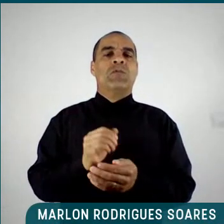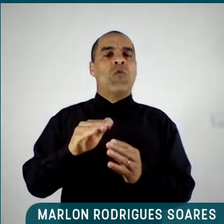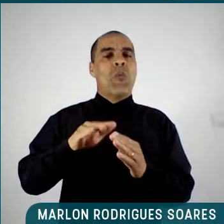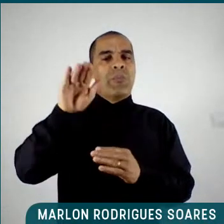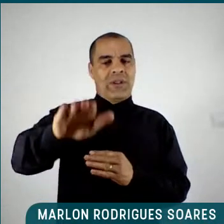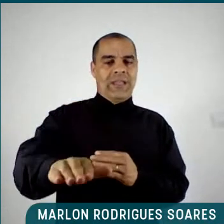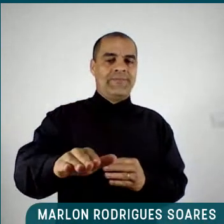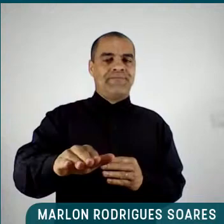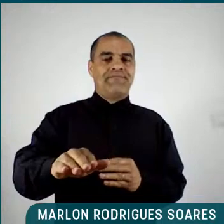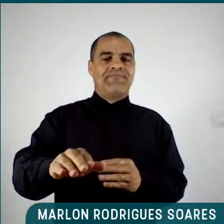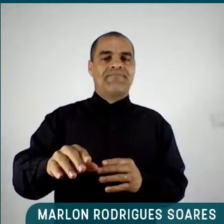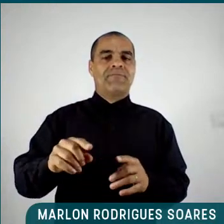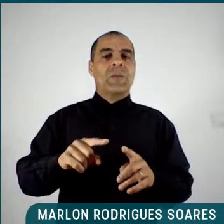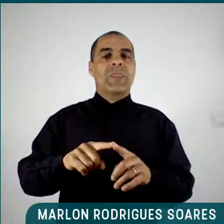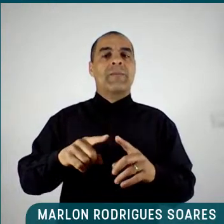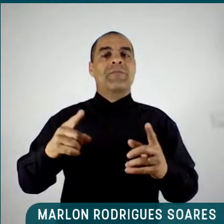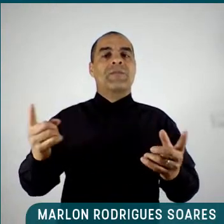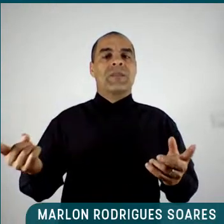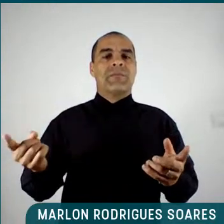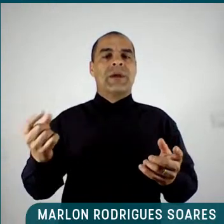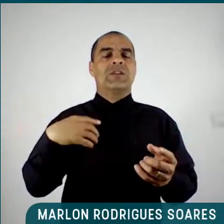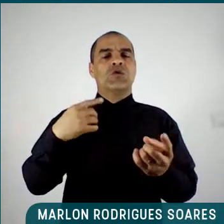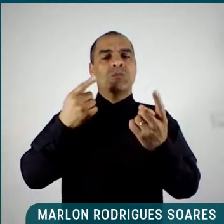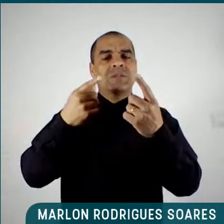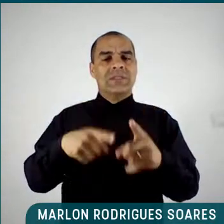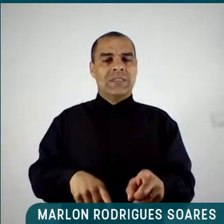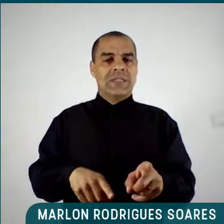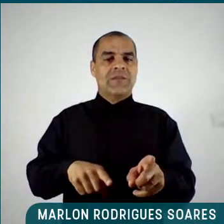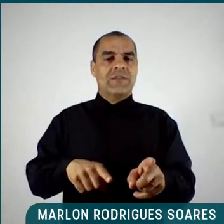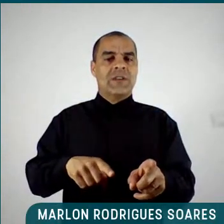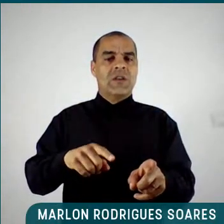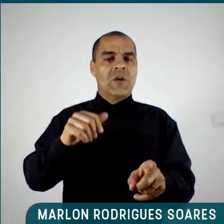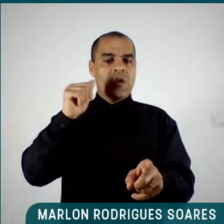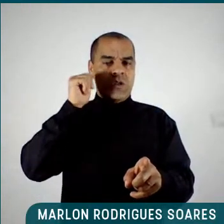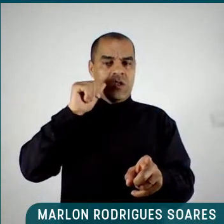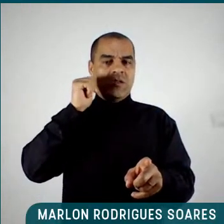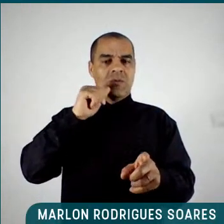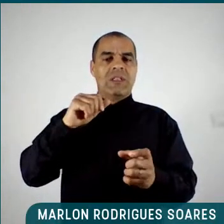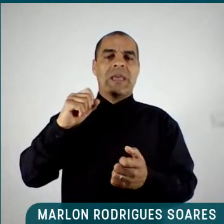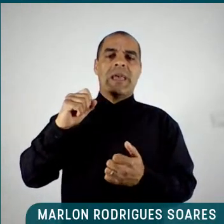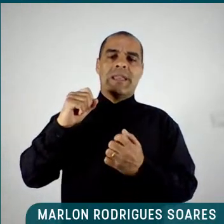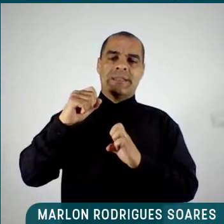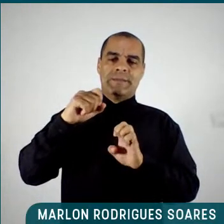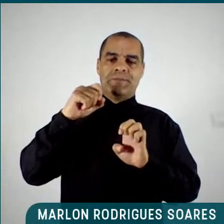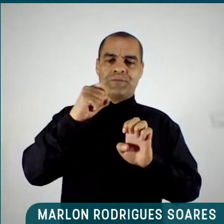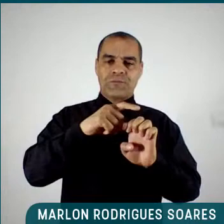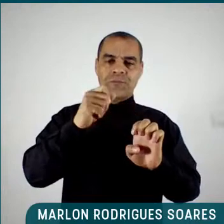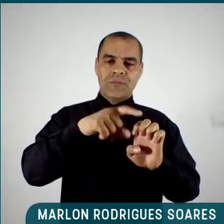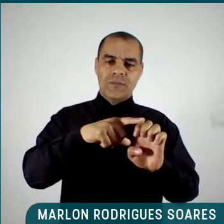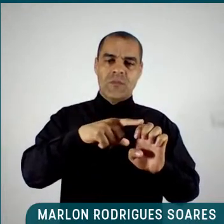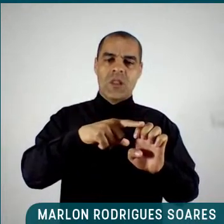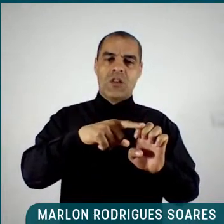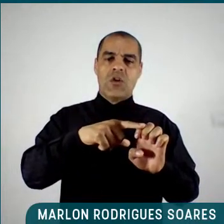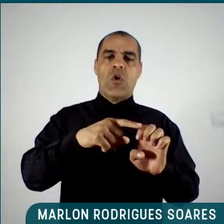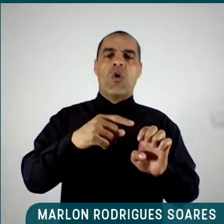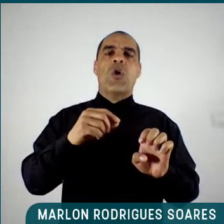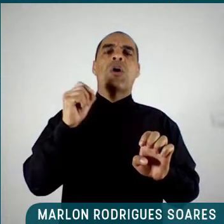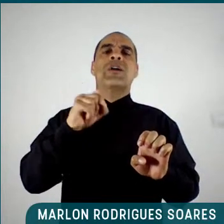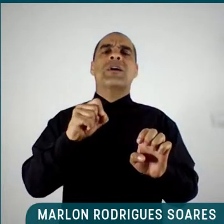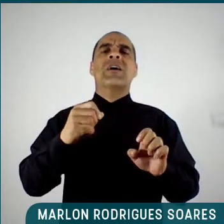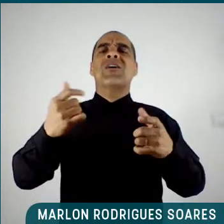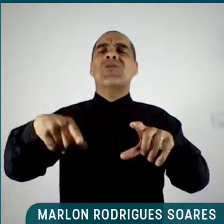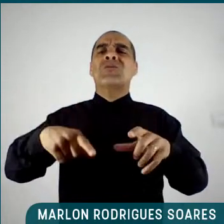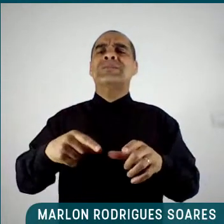because they Mas had some sobre esses desafios das subsidy mulheres on taxes. So empreendedoras, when we talk about the principalmente, challenges onde to está indo o